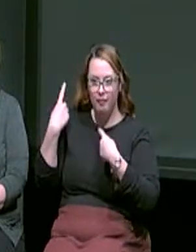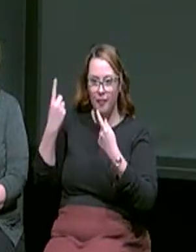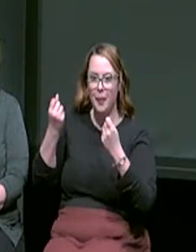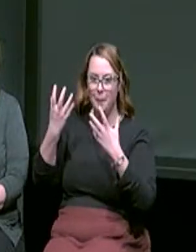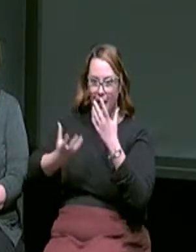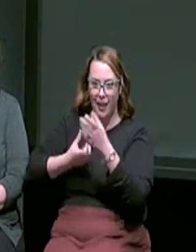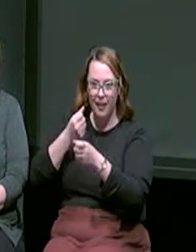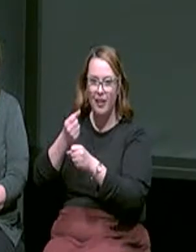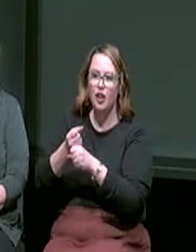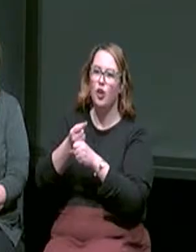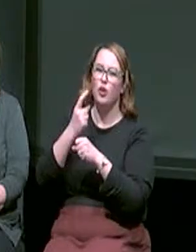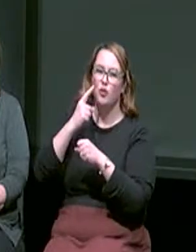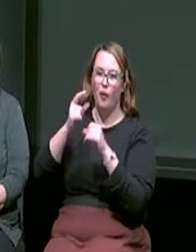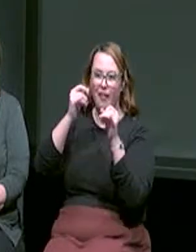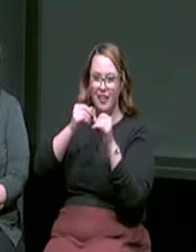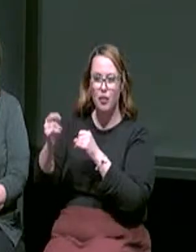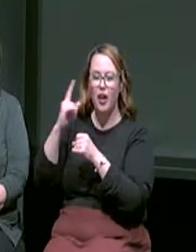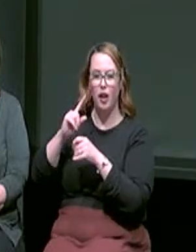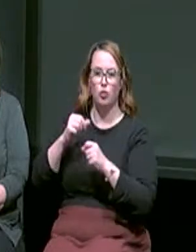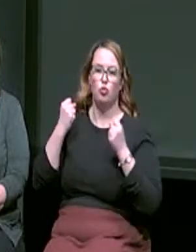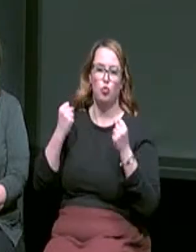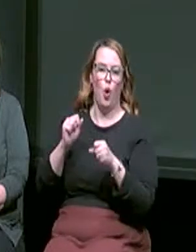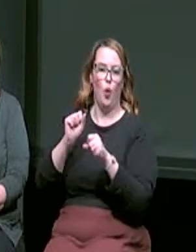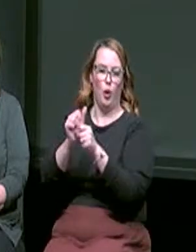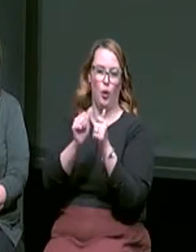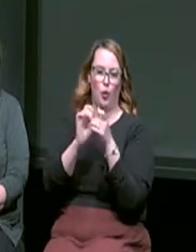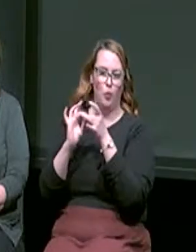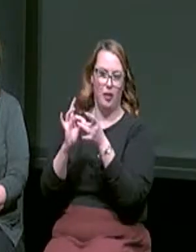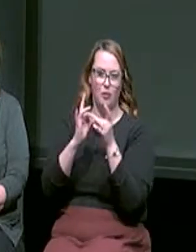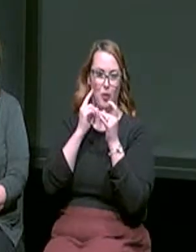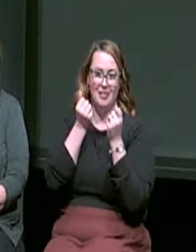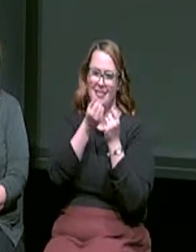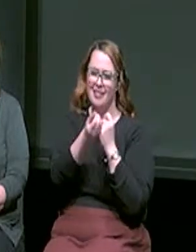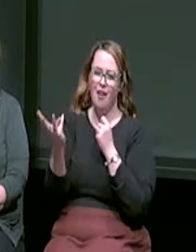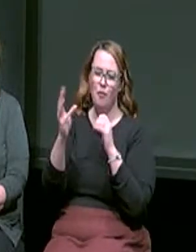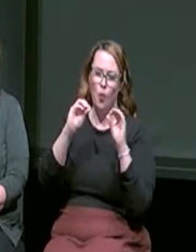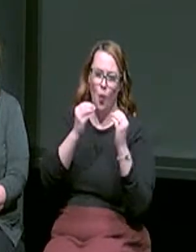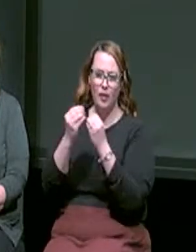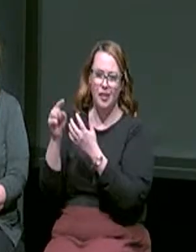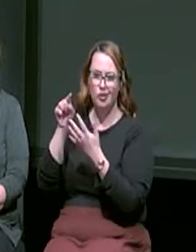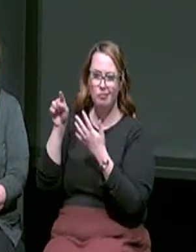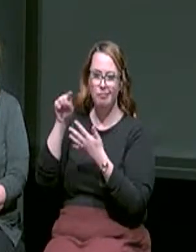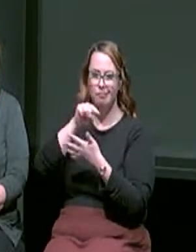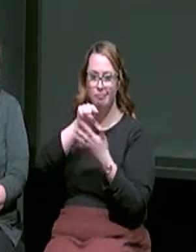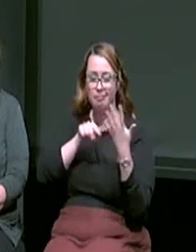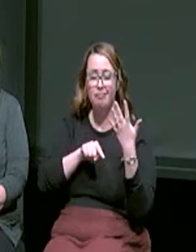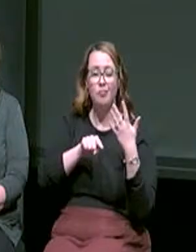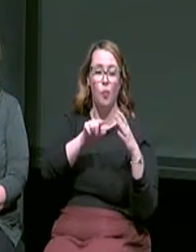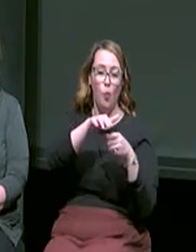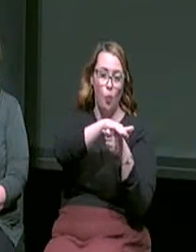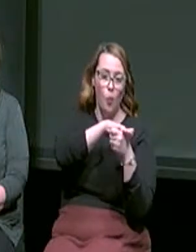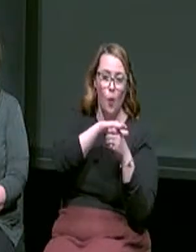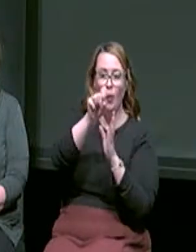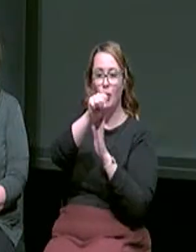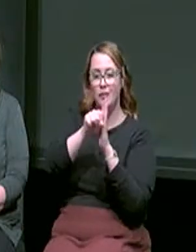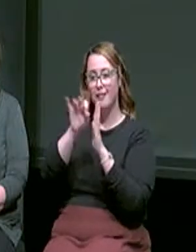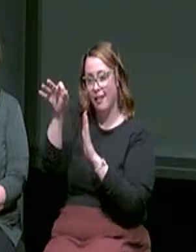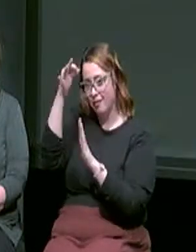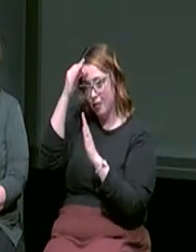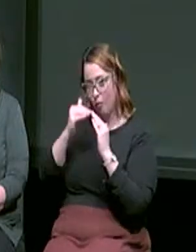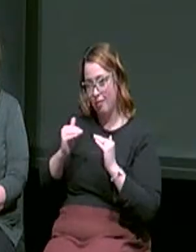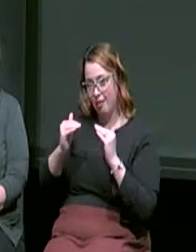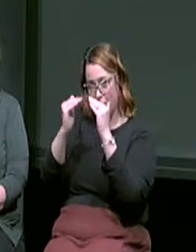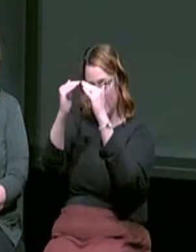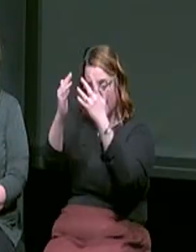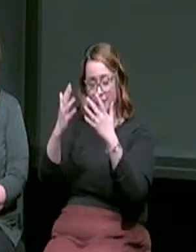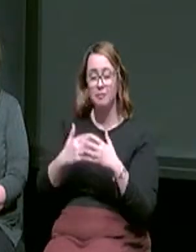dedicated individuals and strong working relationships across several organizations at local, state, and federal levels. In the spirit